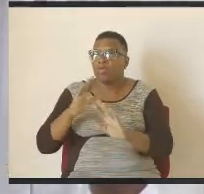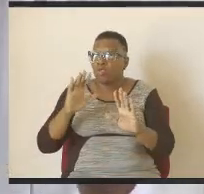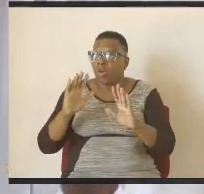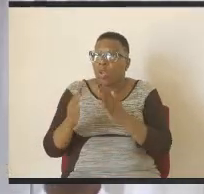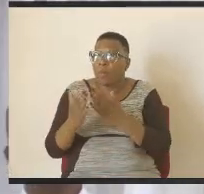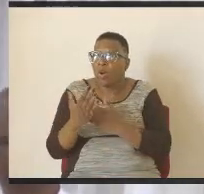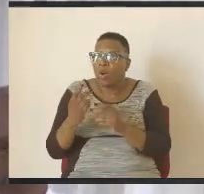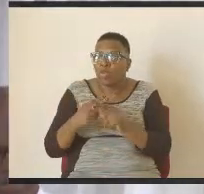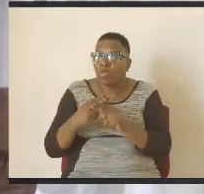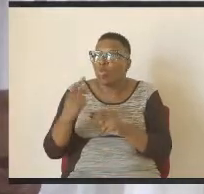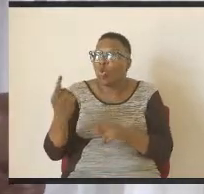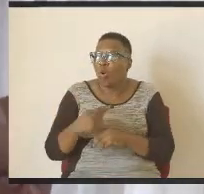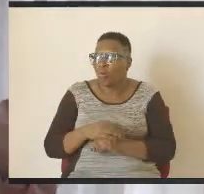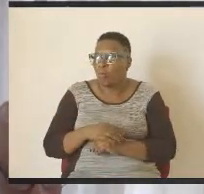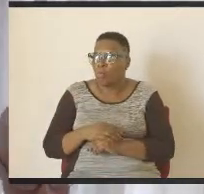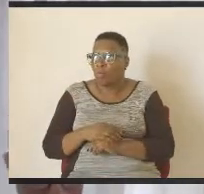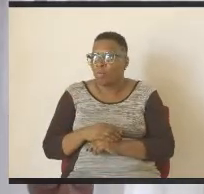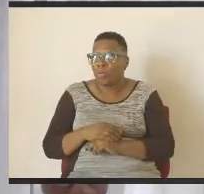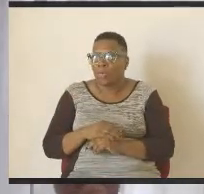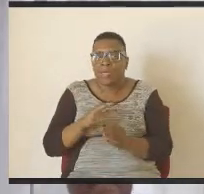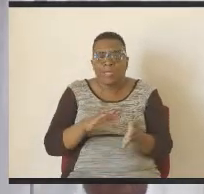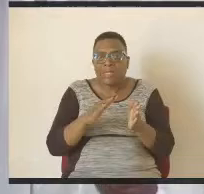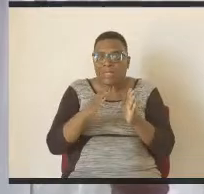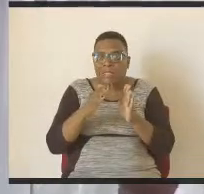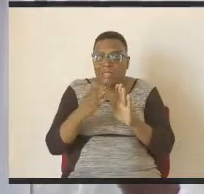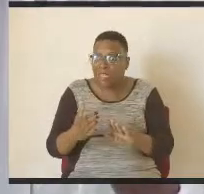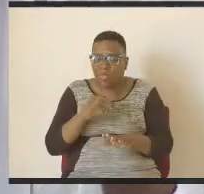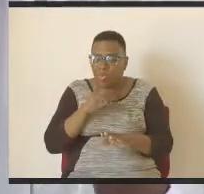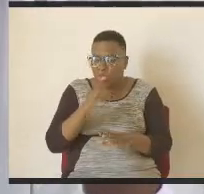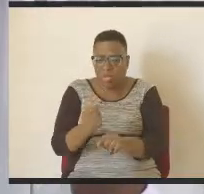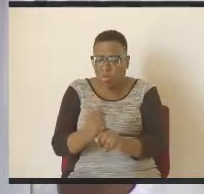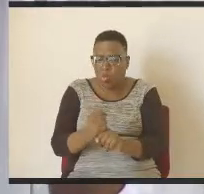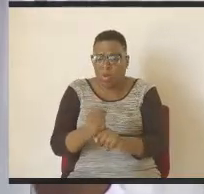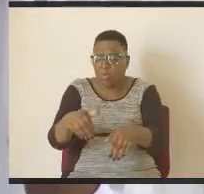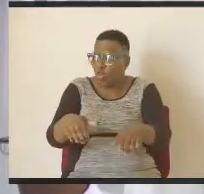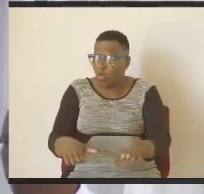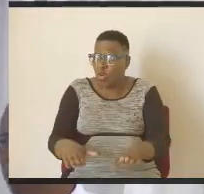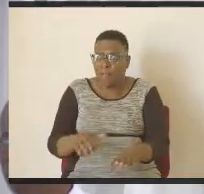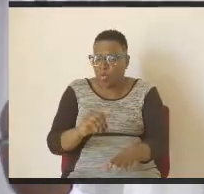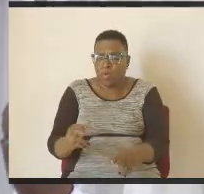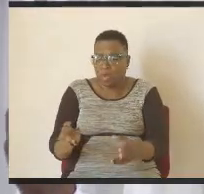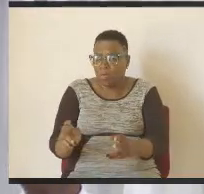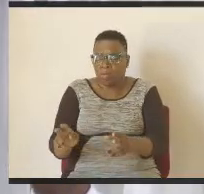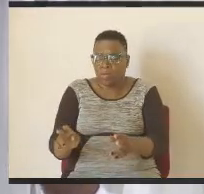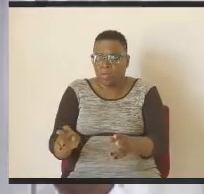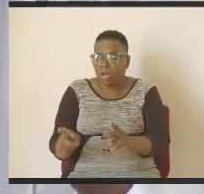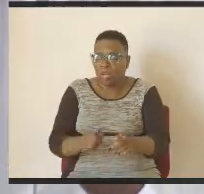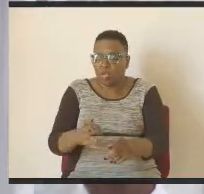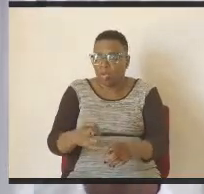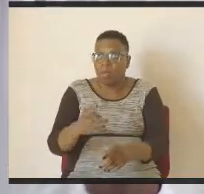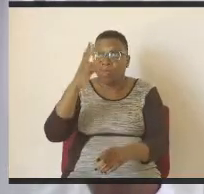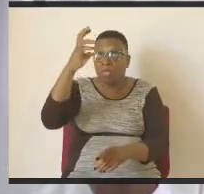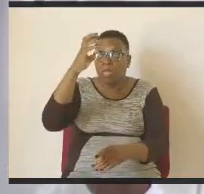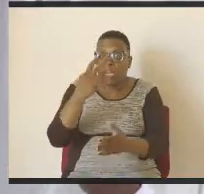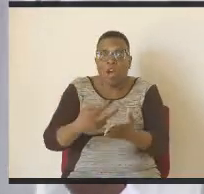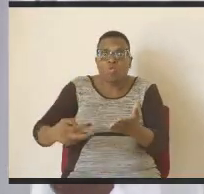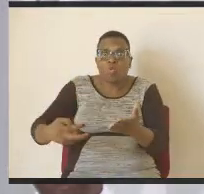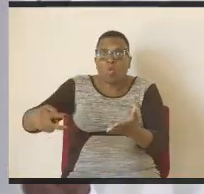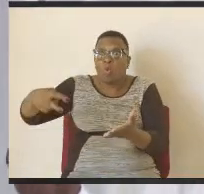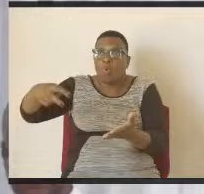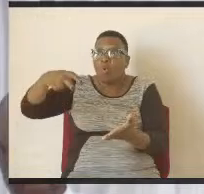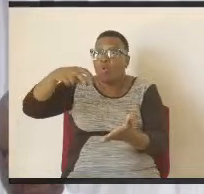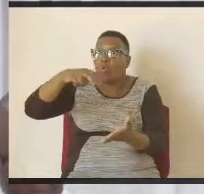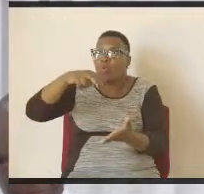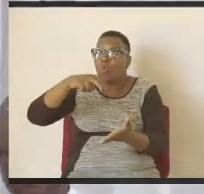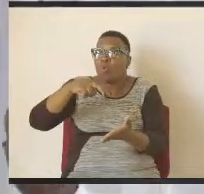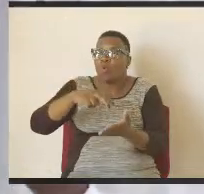coming. Hallelujah. The death could not hold him. The grave could not defeat him. He arose. Hallelujah. For you and